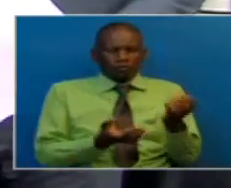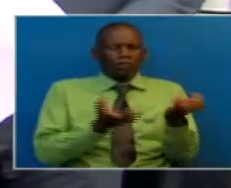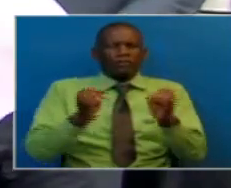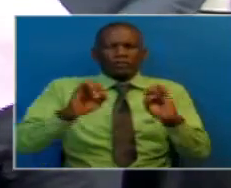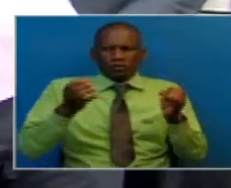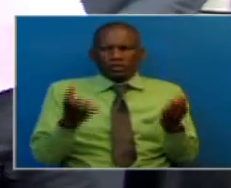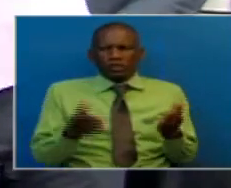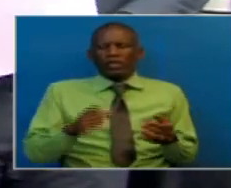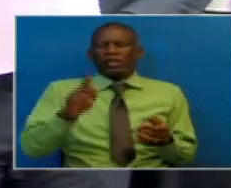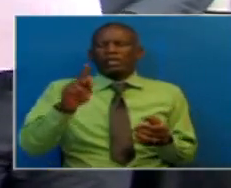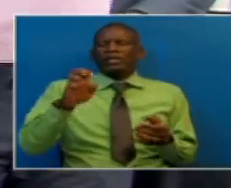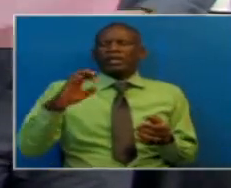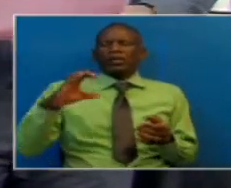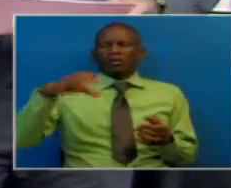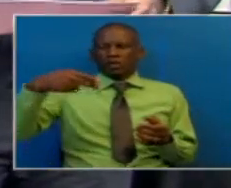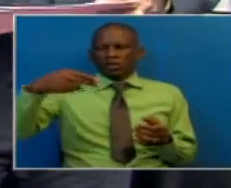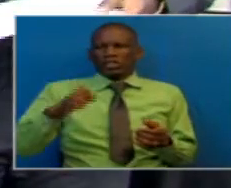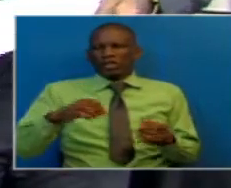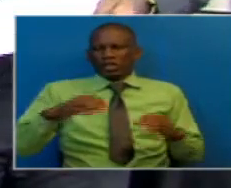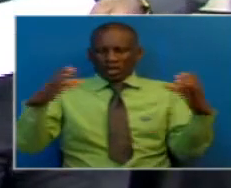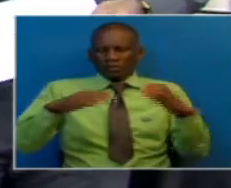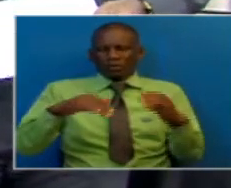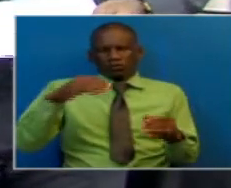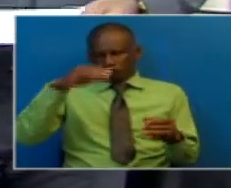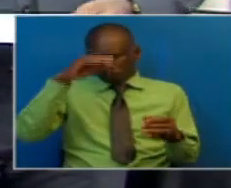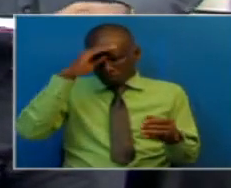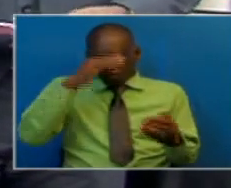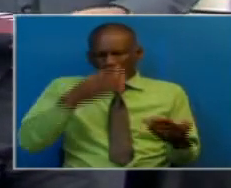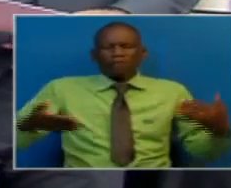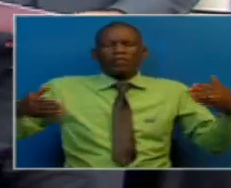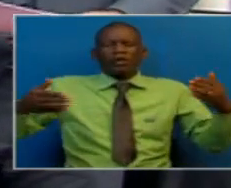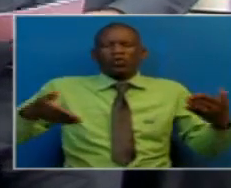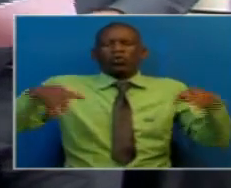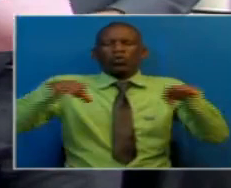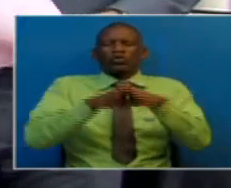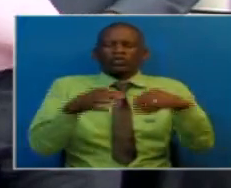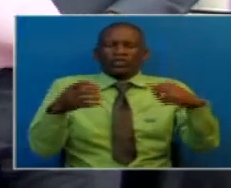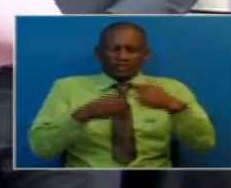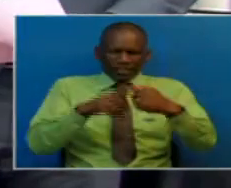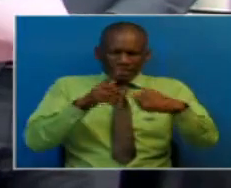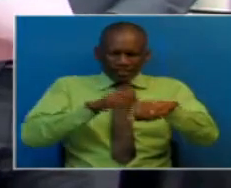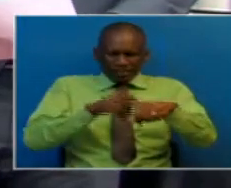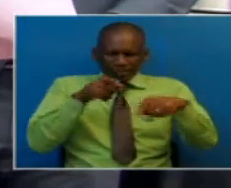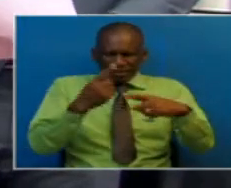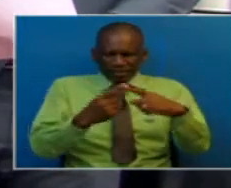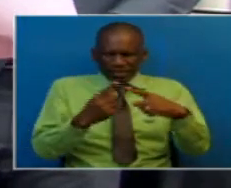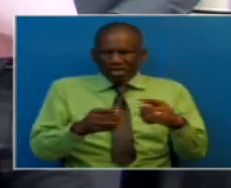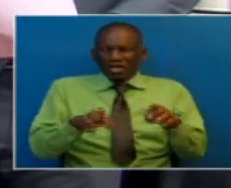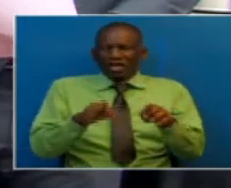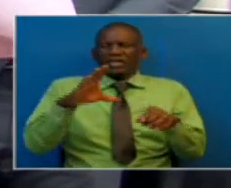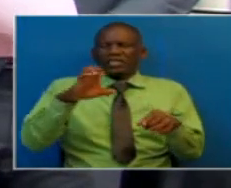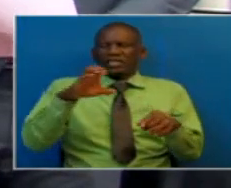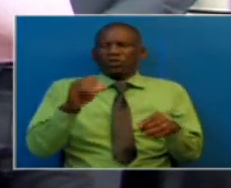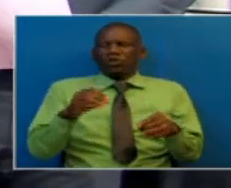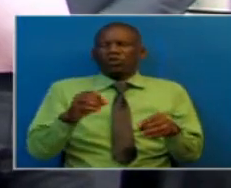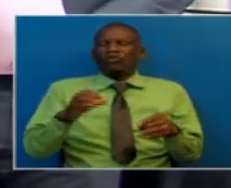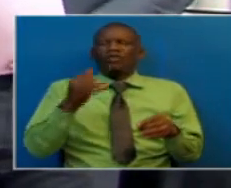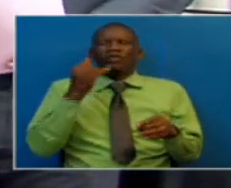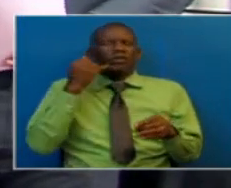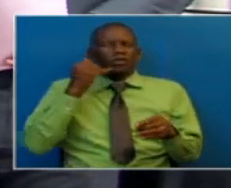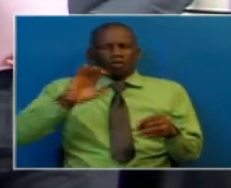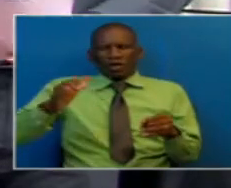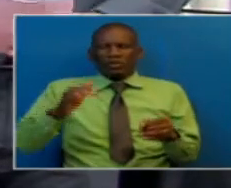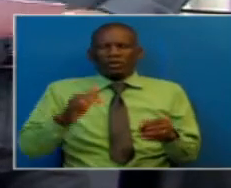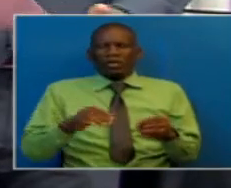Business Fix. Keroche Breweries has been shut down for the sixth time this year, and now the CEO of the Nakuru County-based brewery, Tabitha